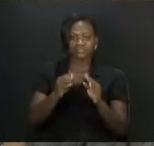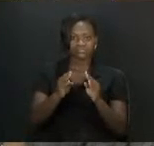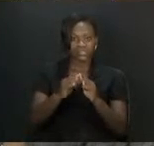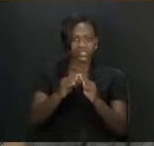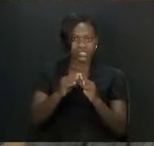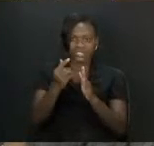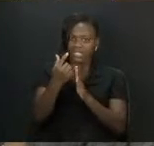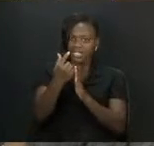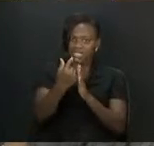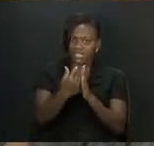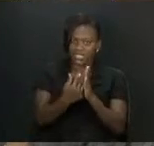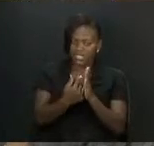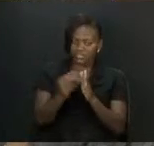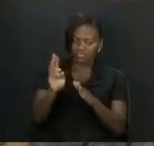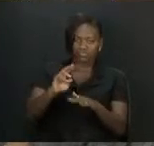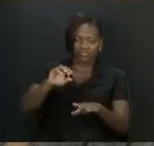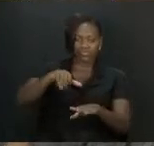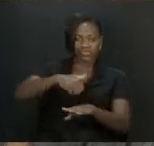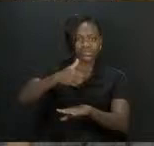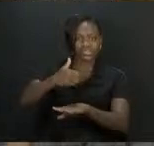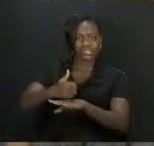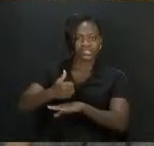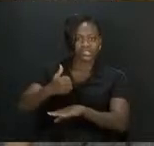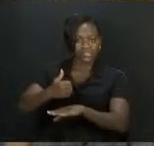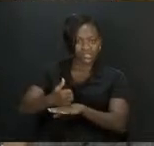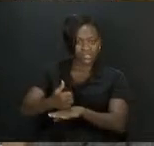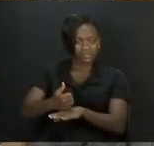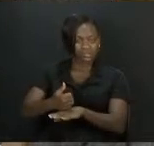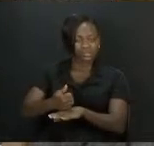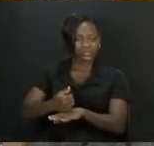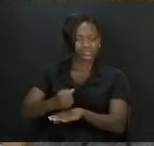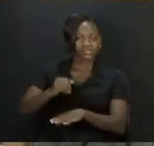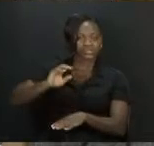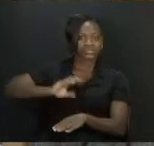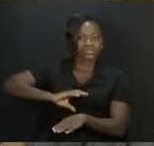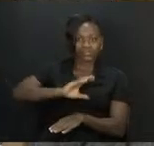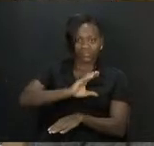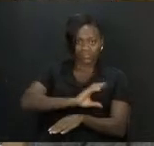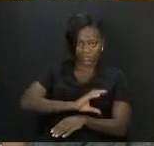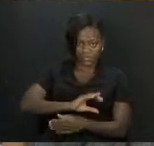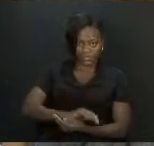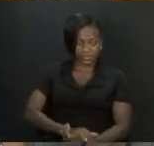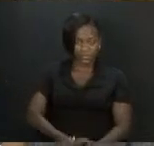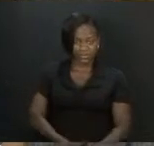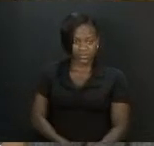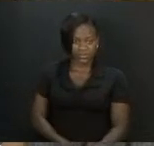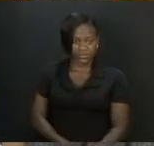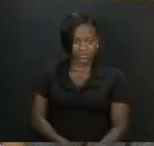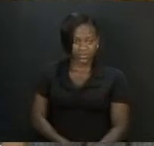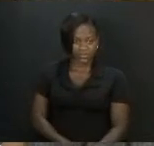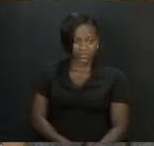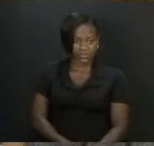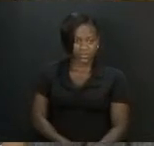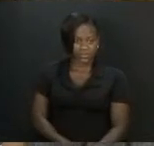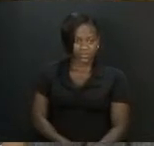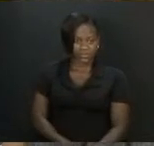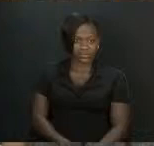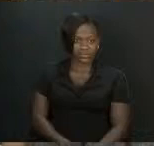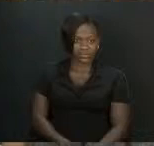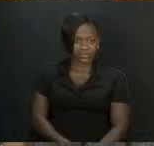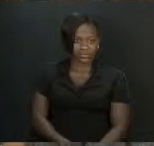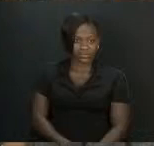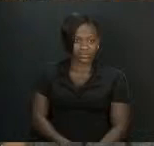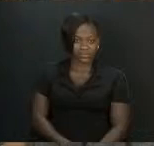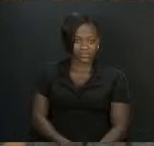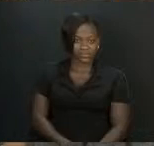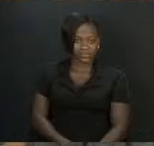to compose the standing and the select committees of the House. Mr. Speaker, this